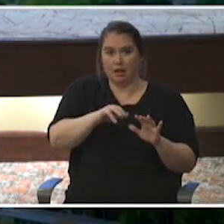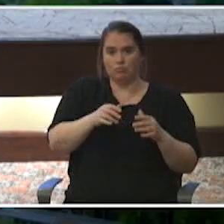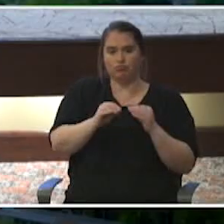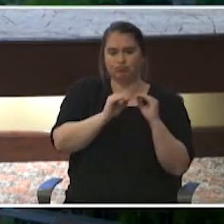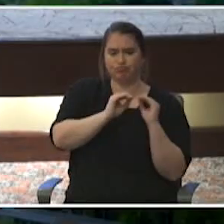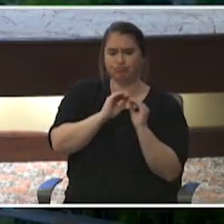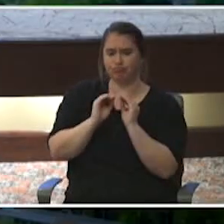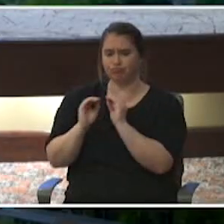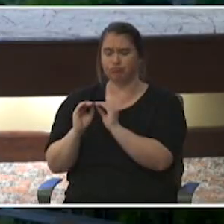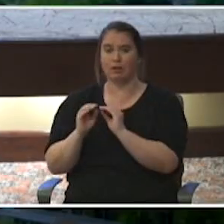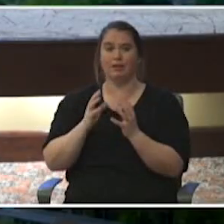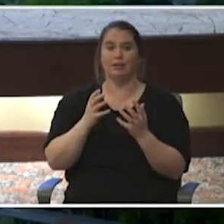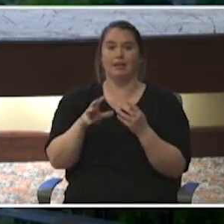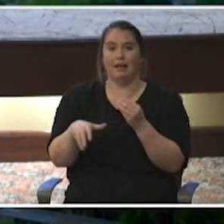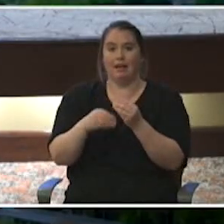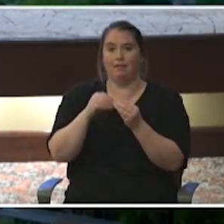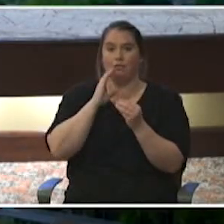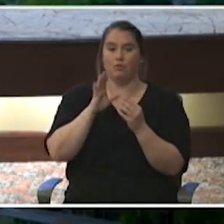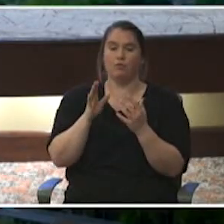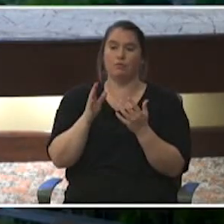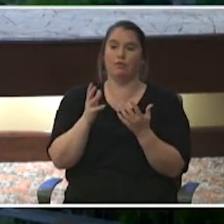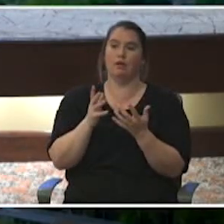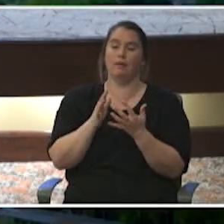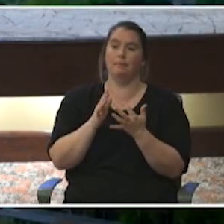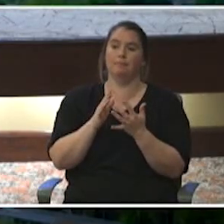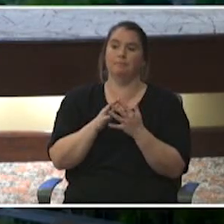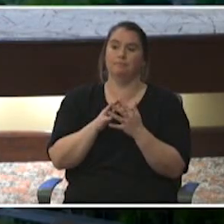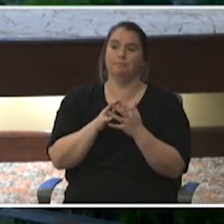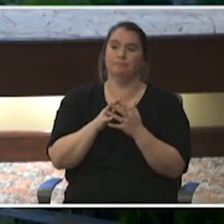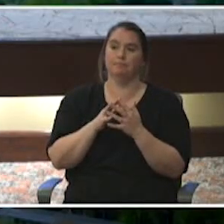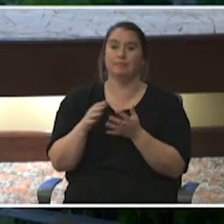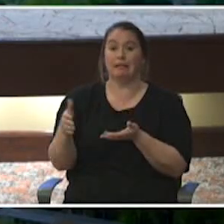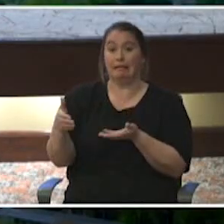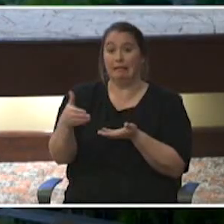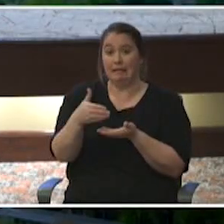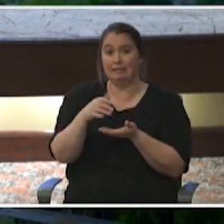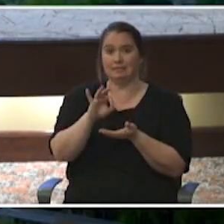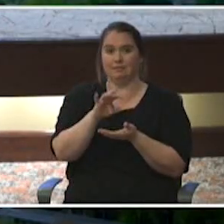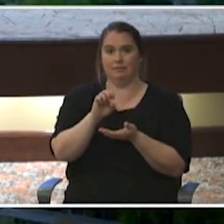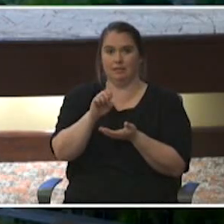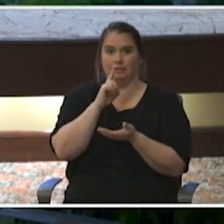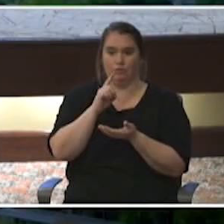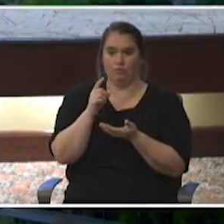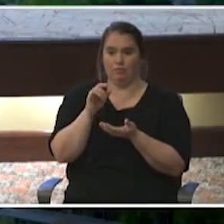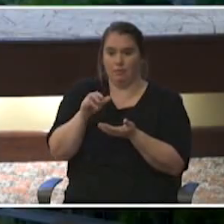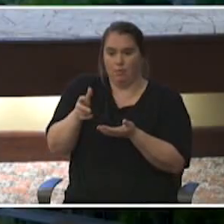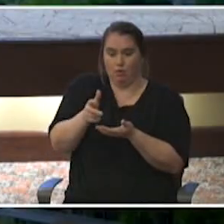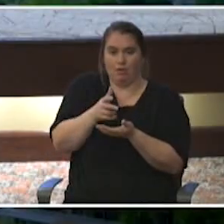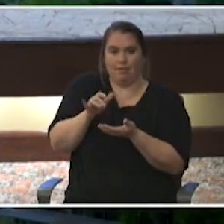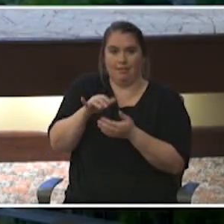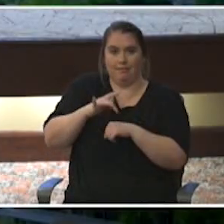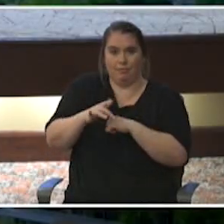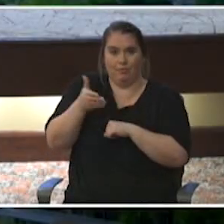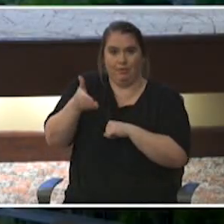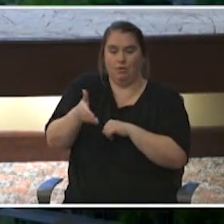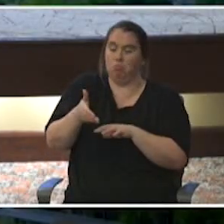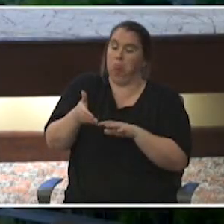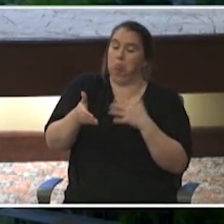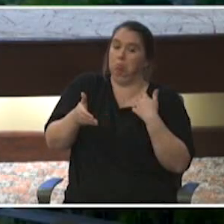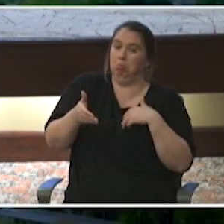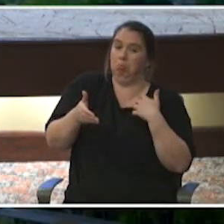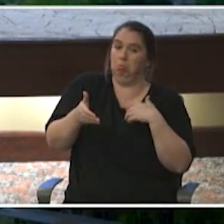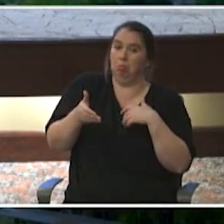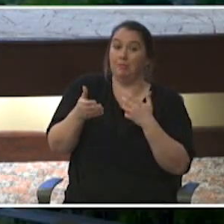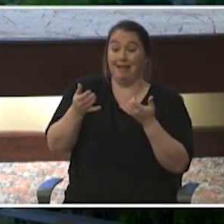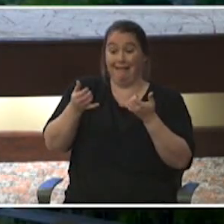peer airports are collecting fees on. So I know that was kind of the impetus of redoing